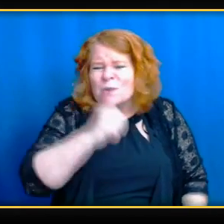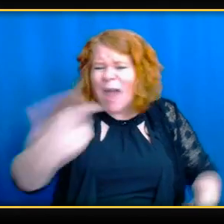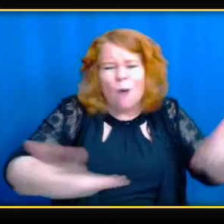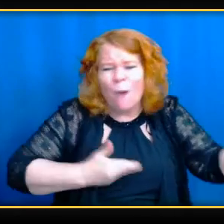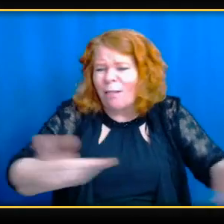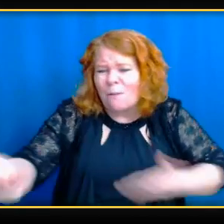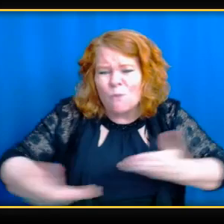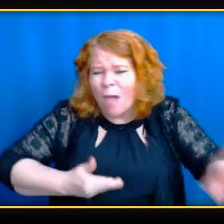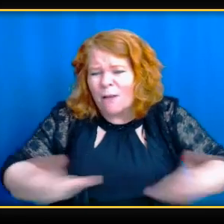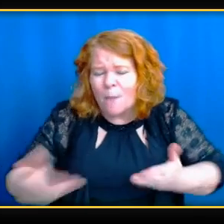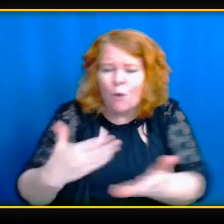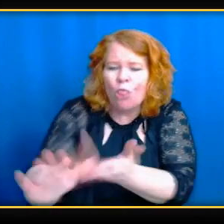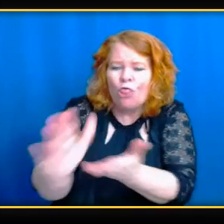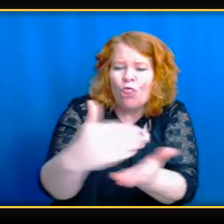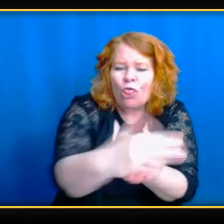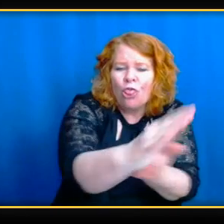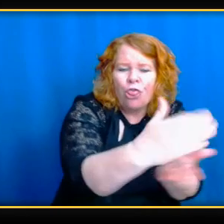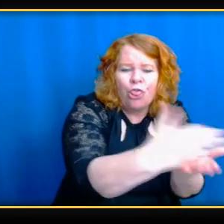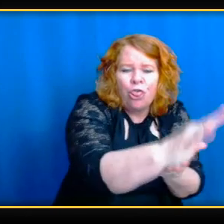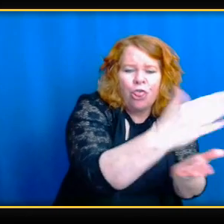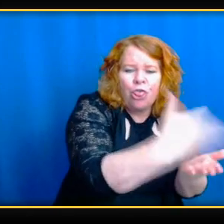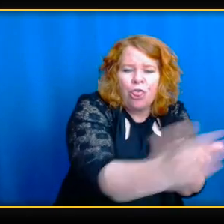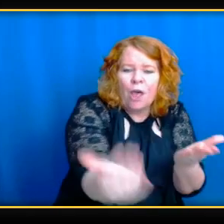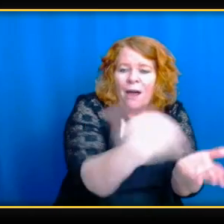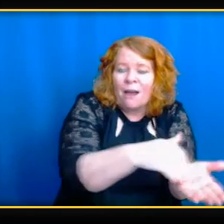look around.